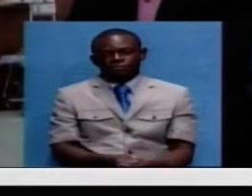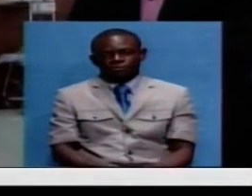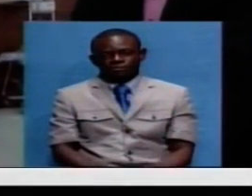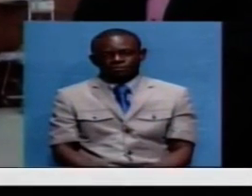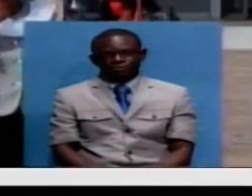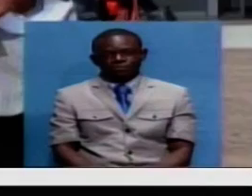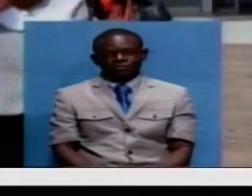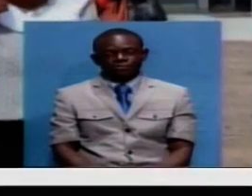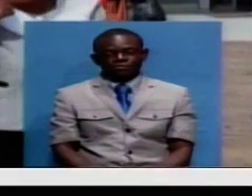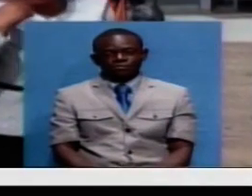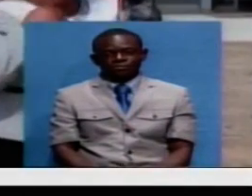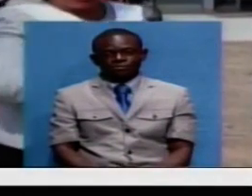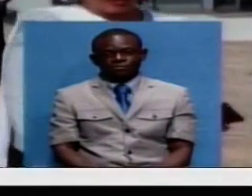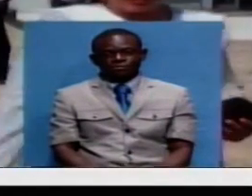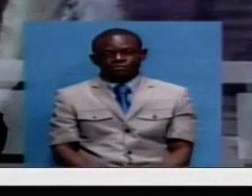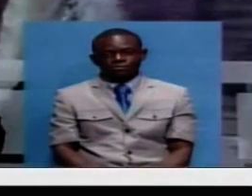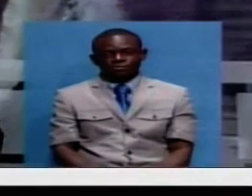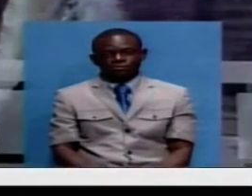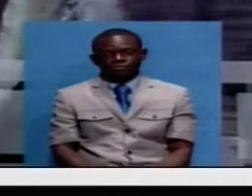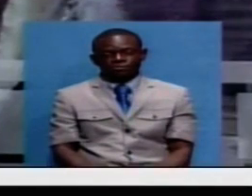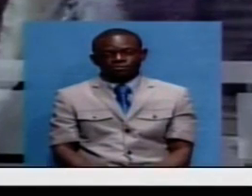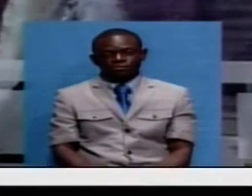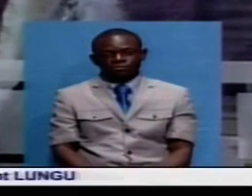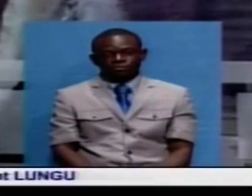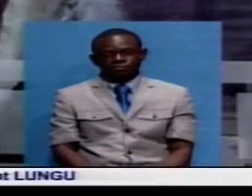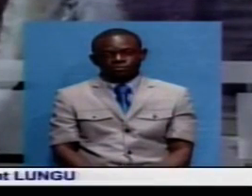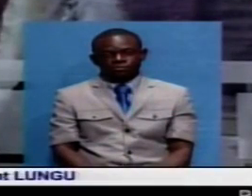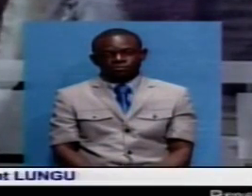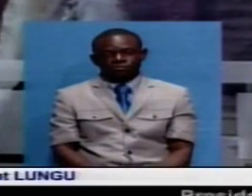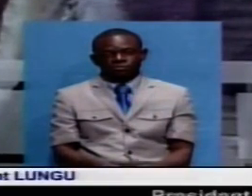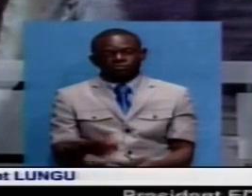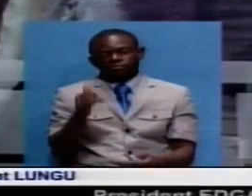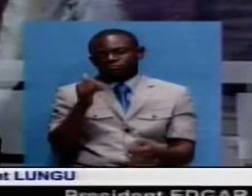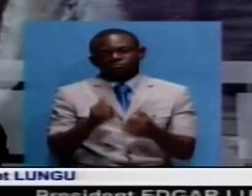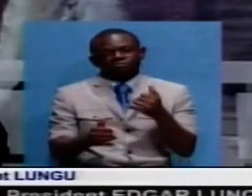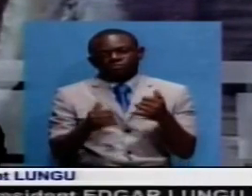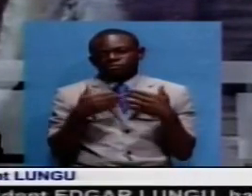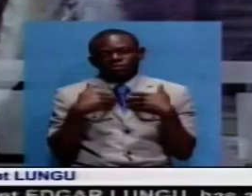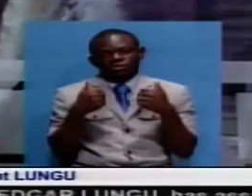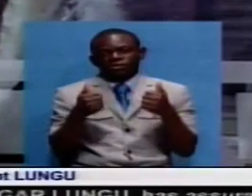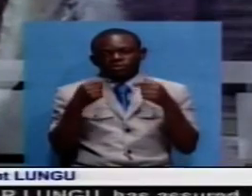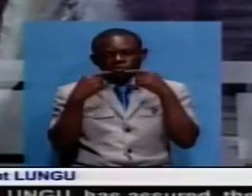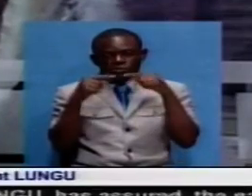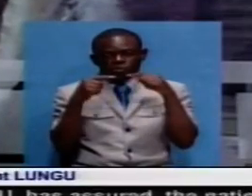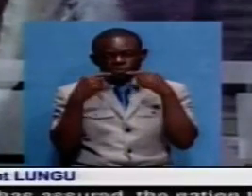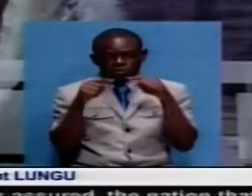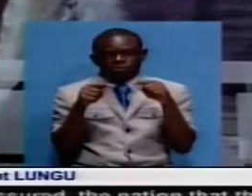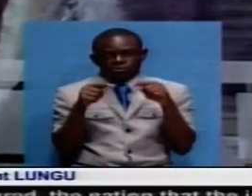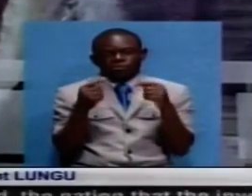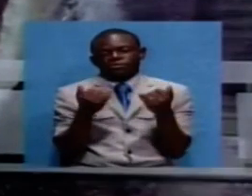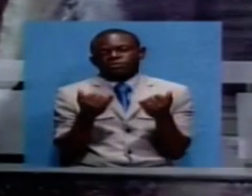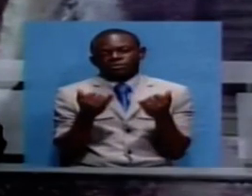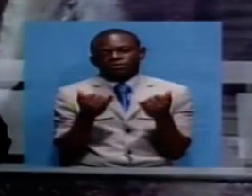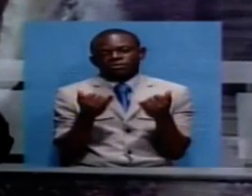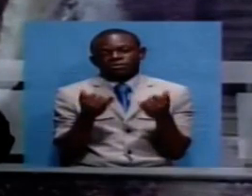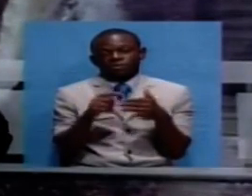ZNBC News, Lusaka. Well, that's it. That's all we could accommodate on our health segment for tonight.